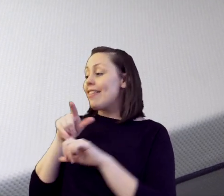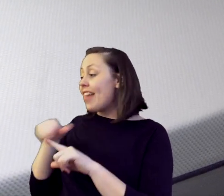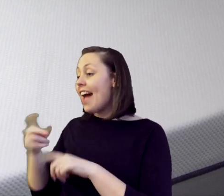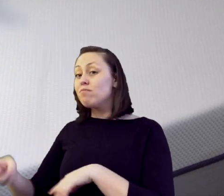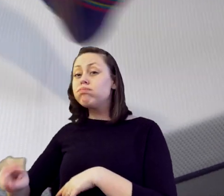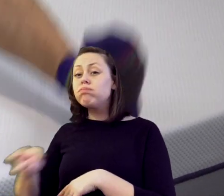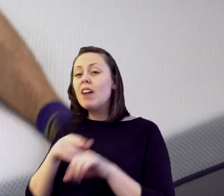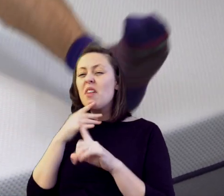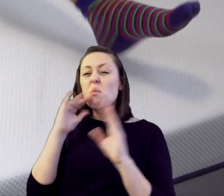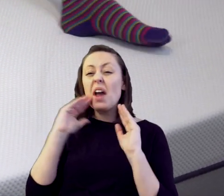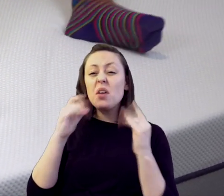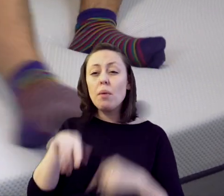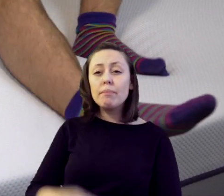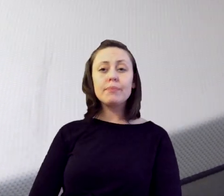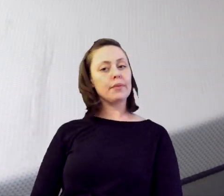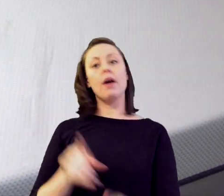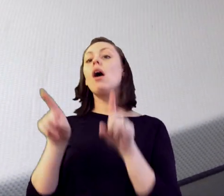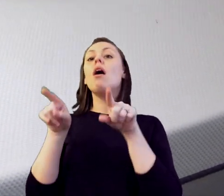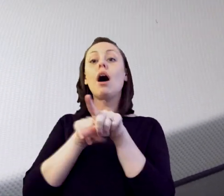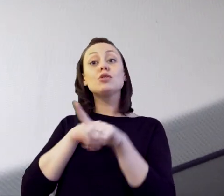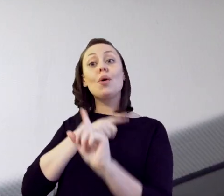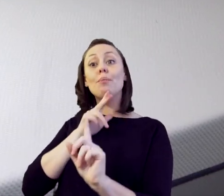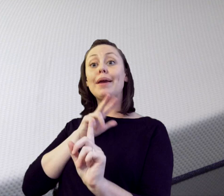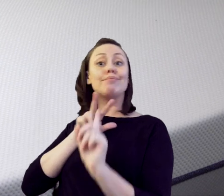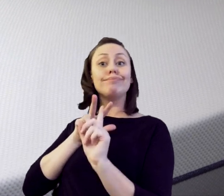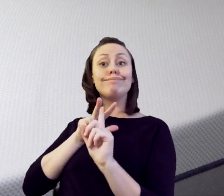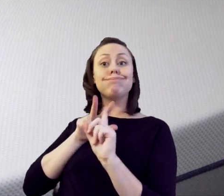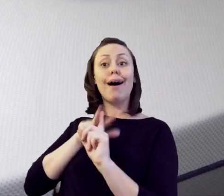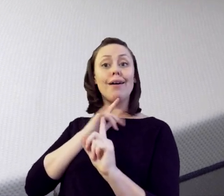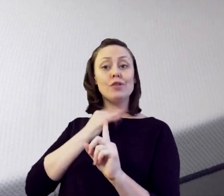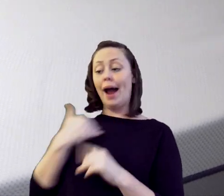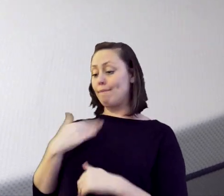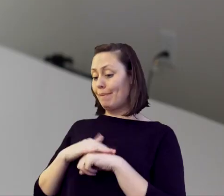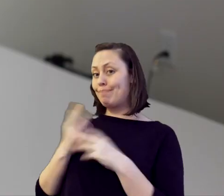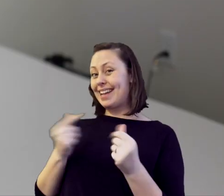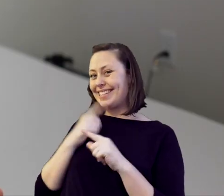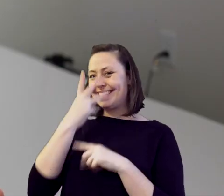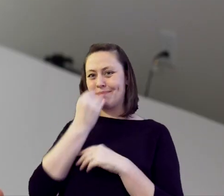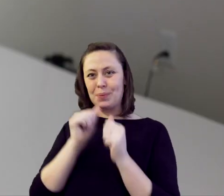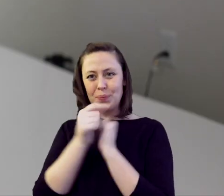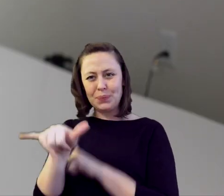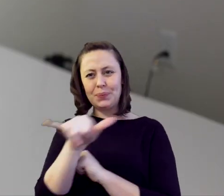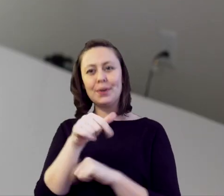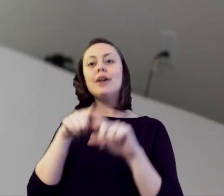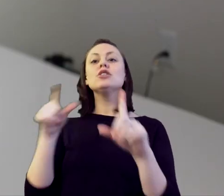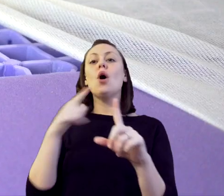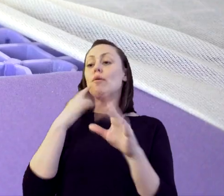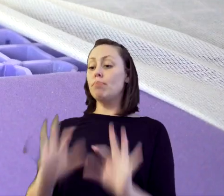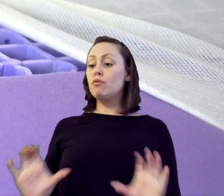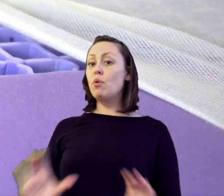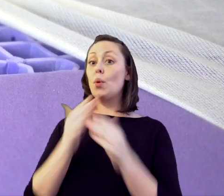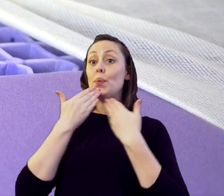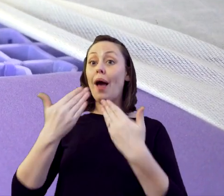and they wake you up. And this can also apply to whether you have pets that lay on the bed. Purple performs surprisingly well.